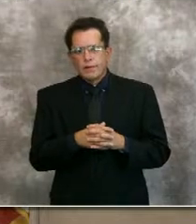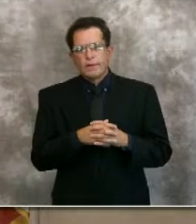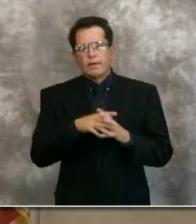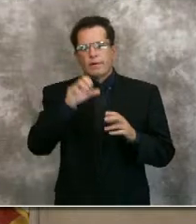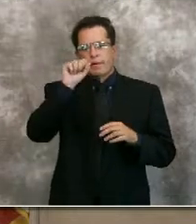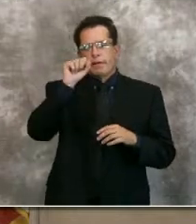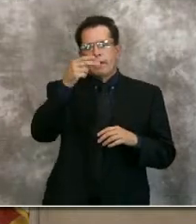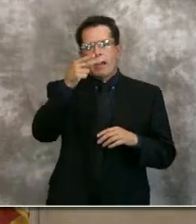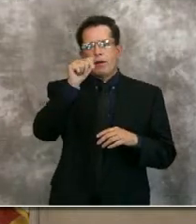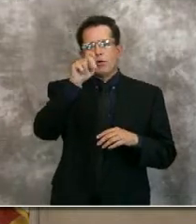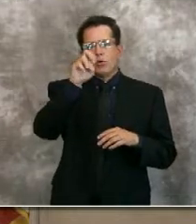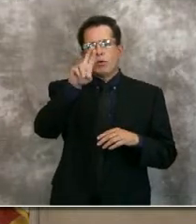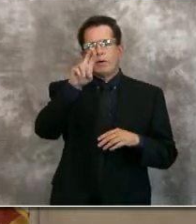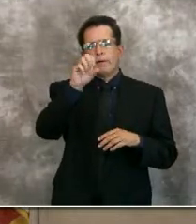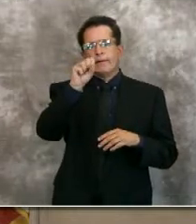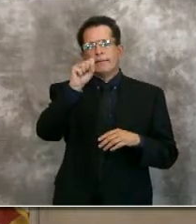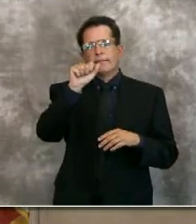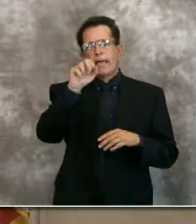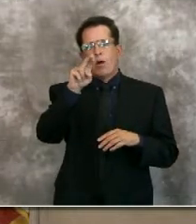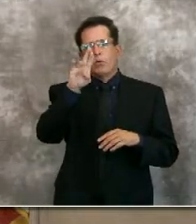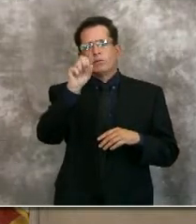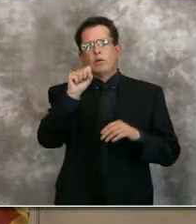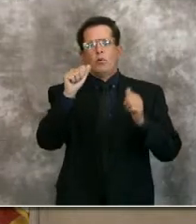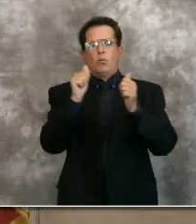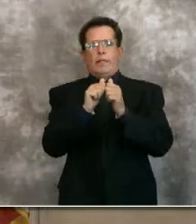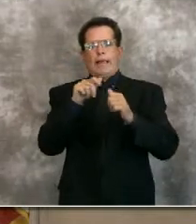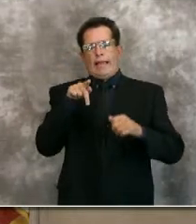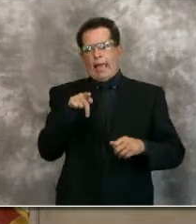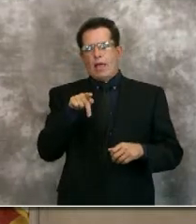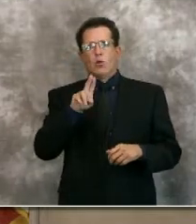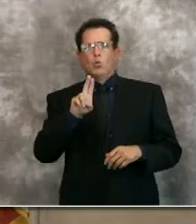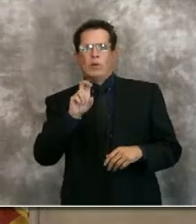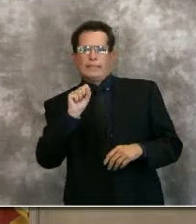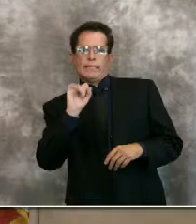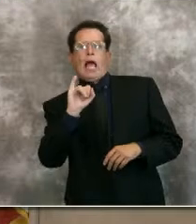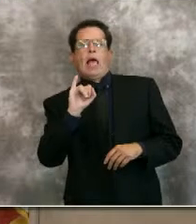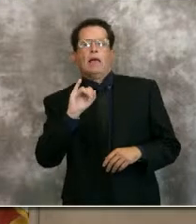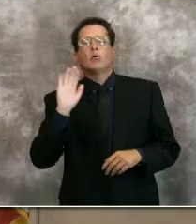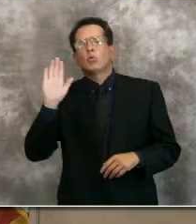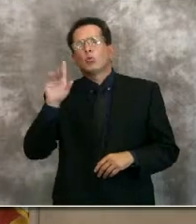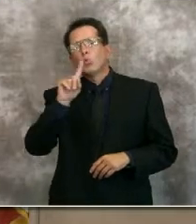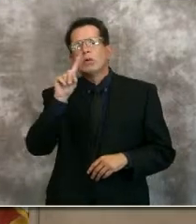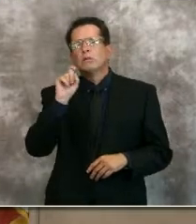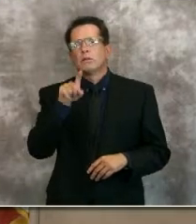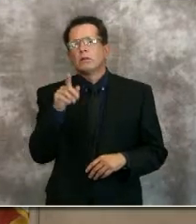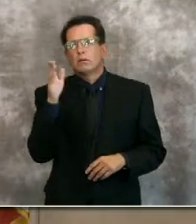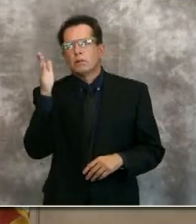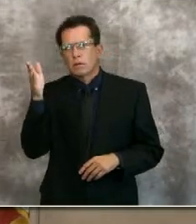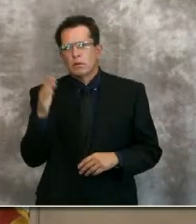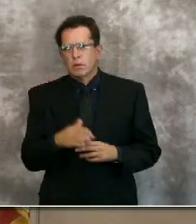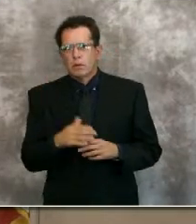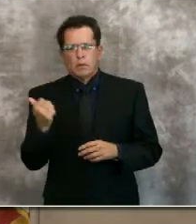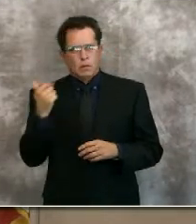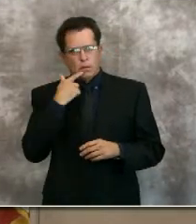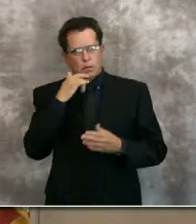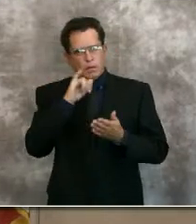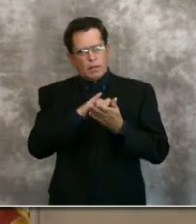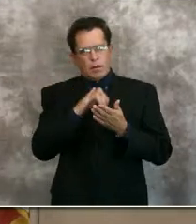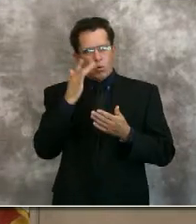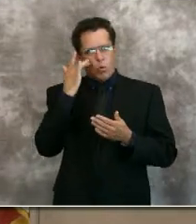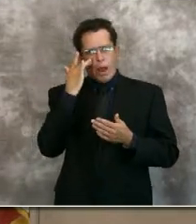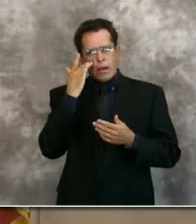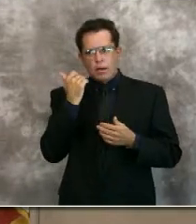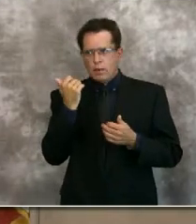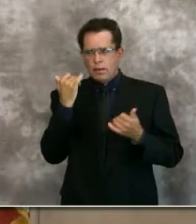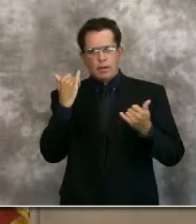Yes, Hunter Sowards with KUSI. Please state your question. Hi there. Why is the metric of cases set